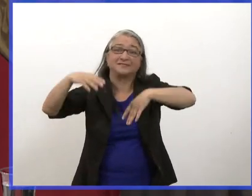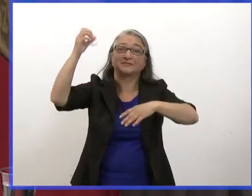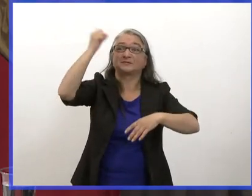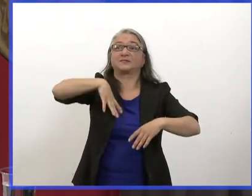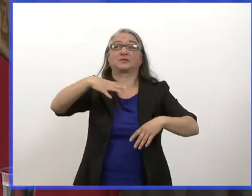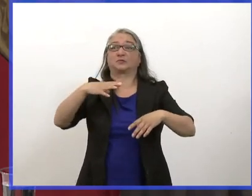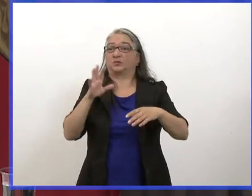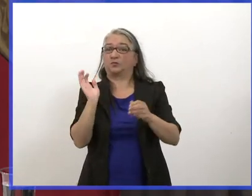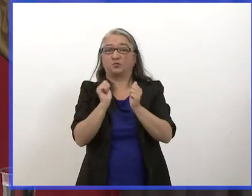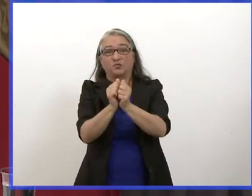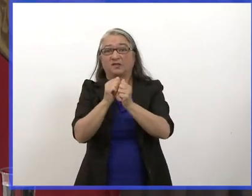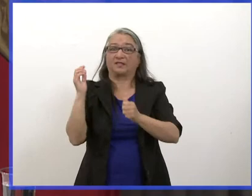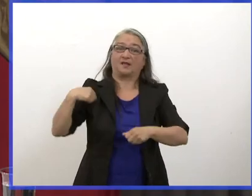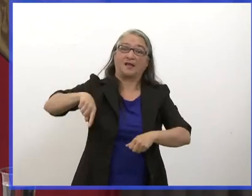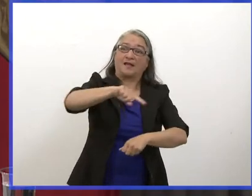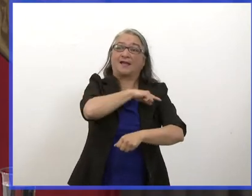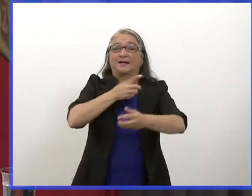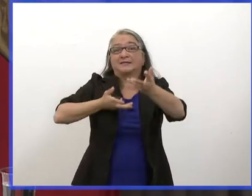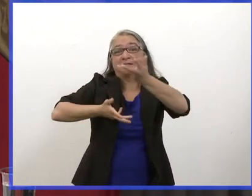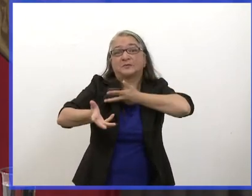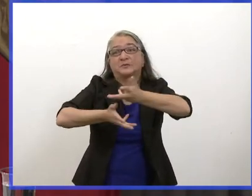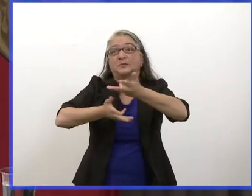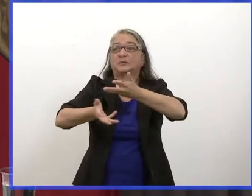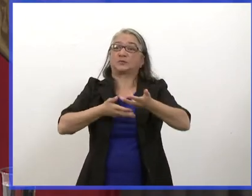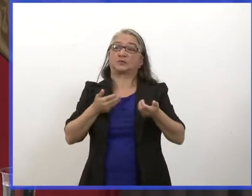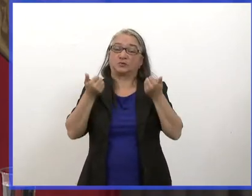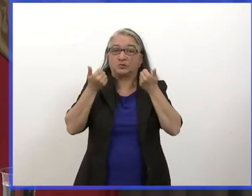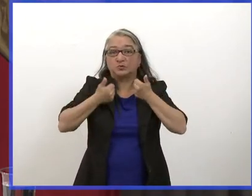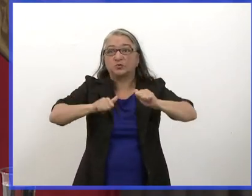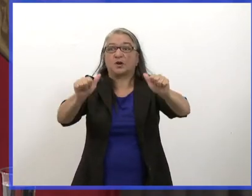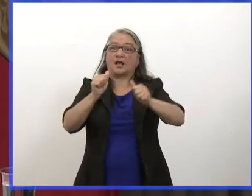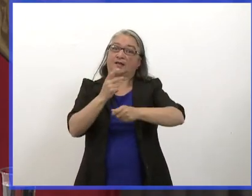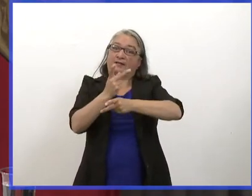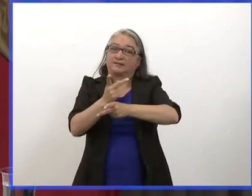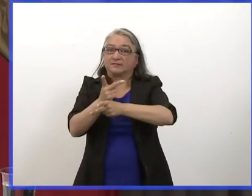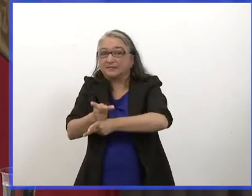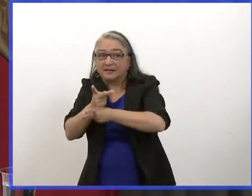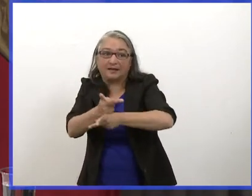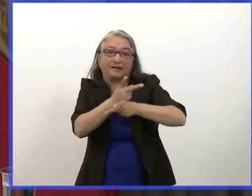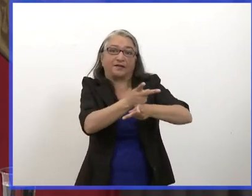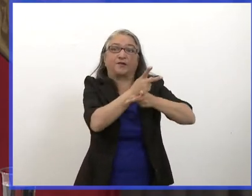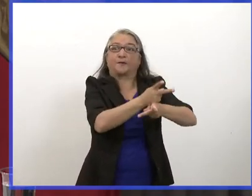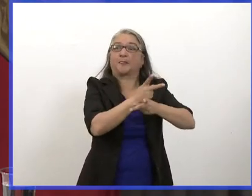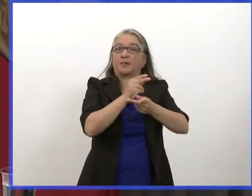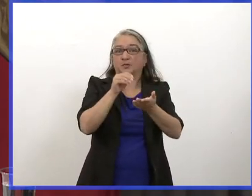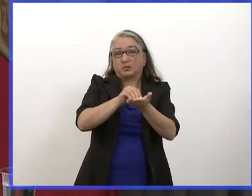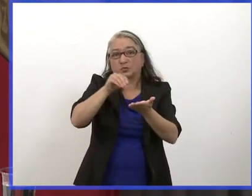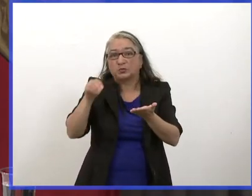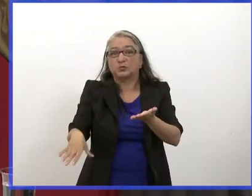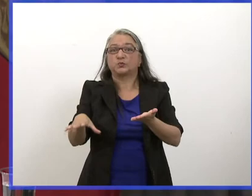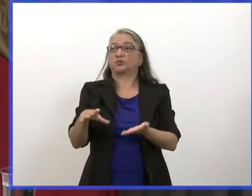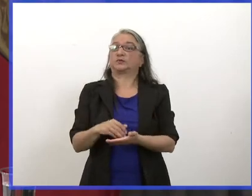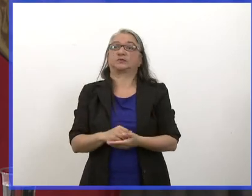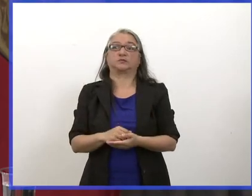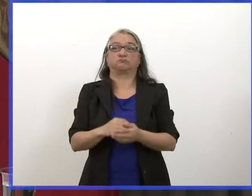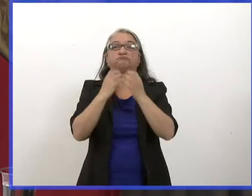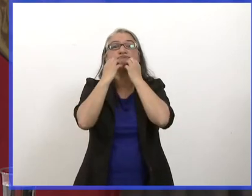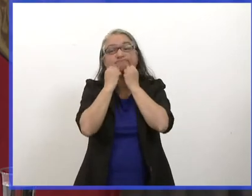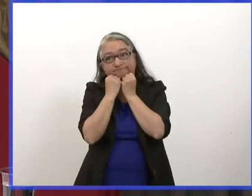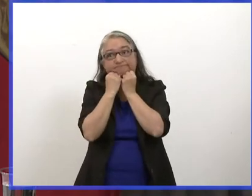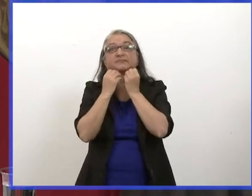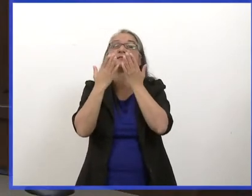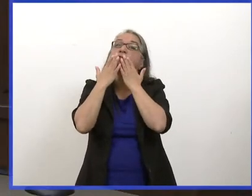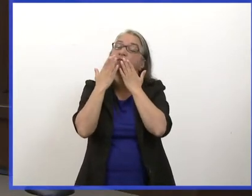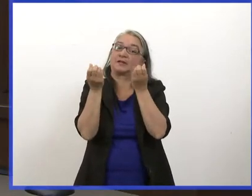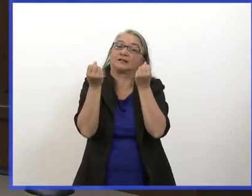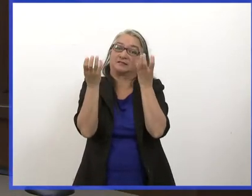and families informed, and of course to look after the best interests of those young people in your charge. We thank you very, very much for that. I'll pass it over to